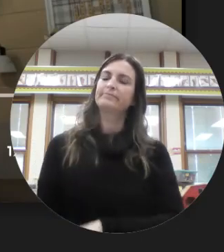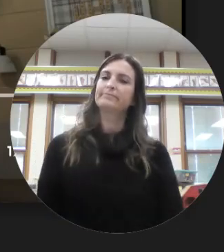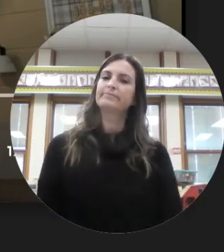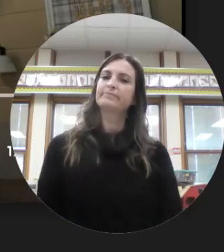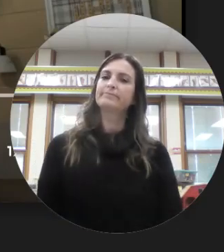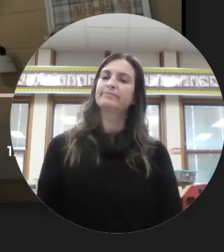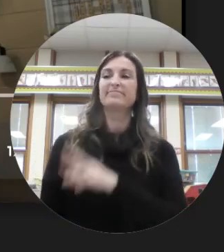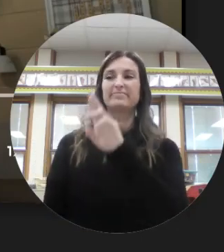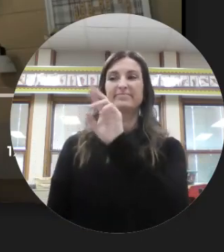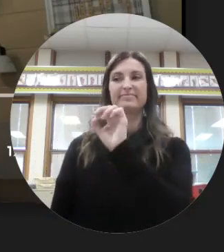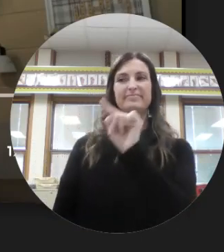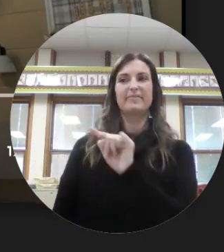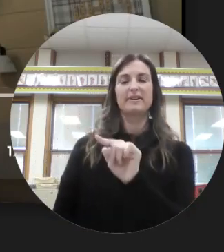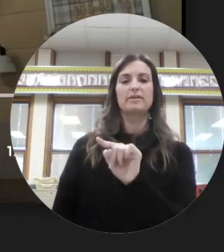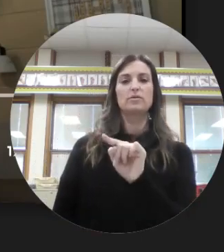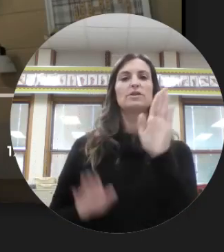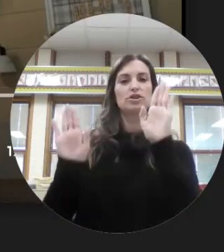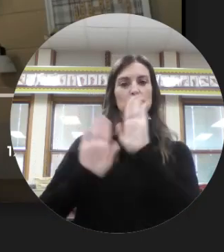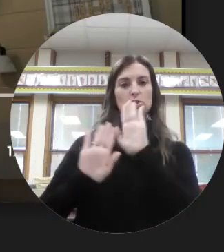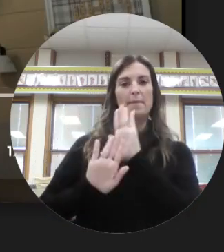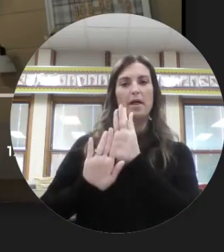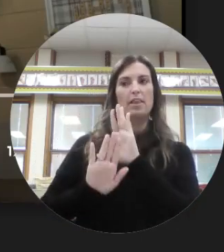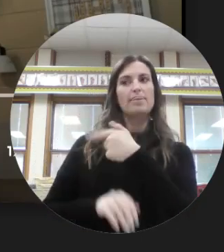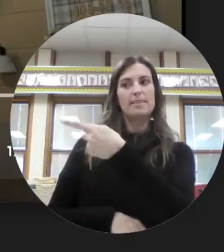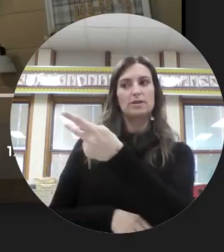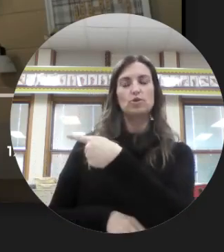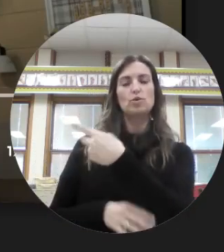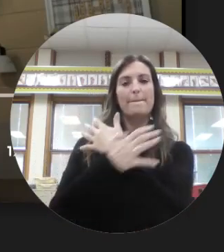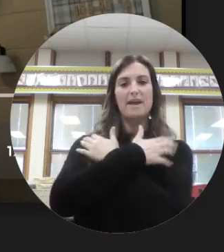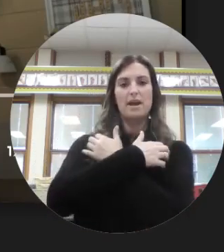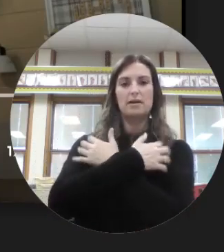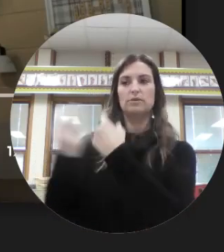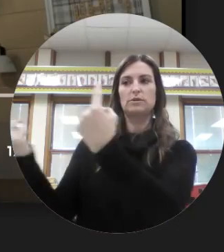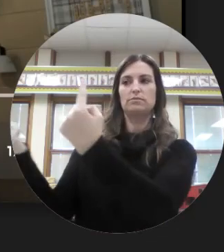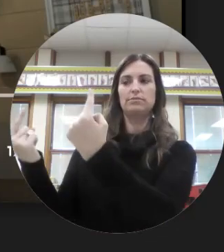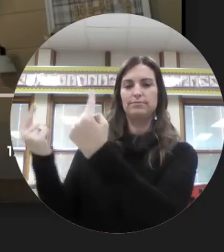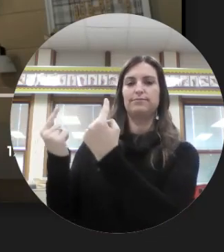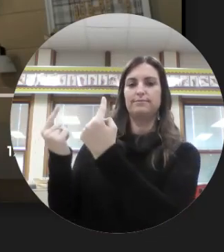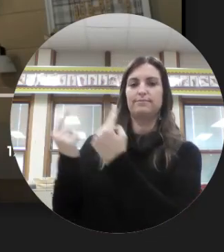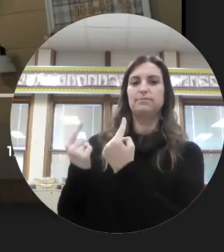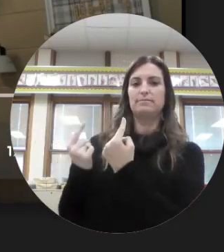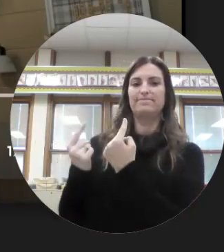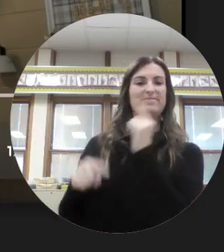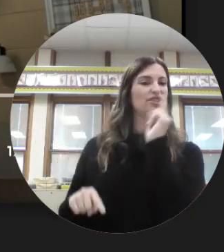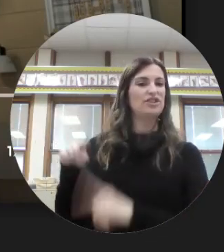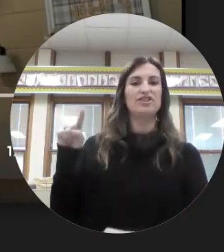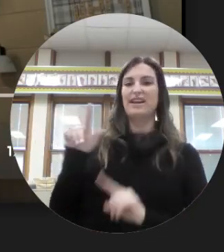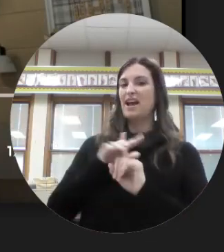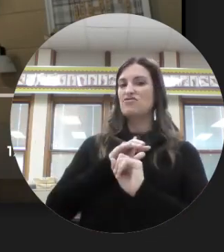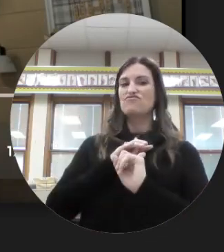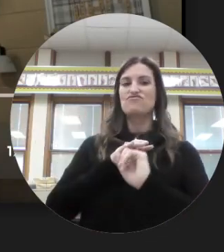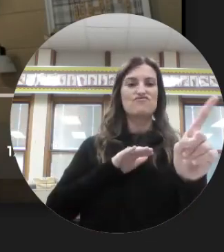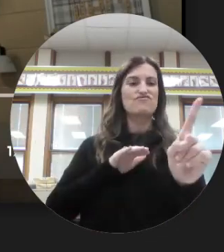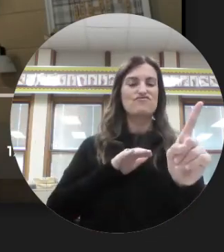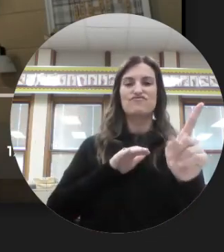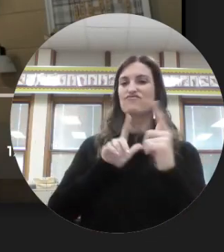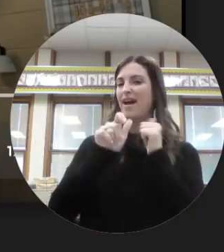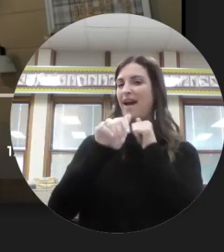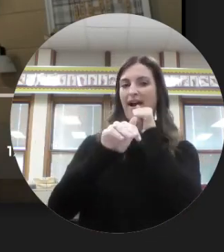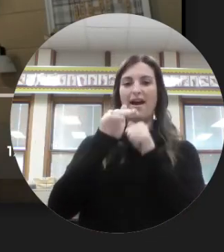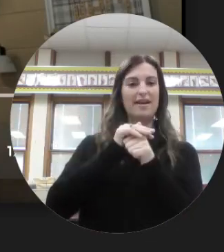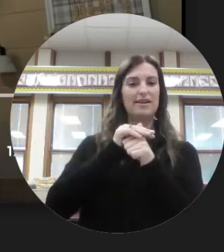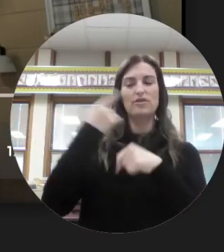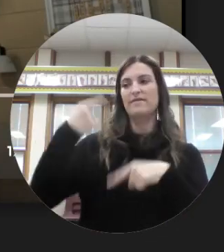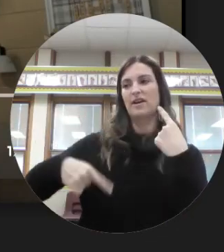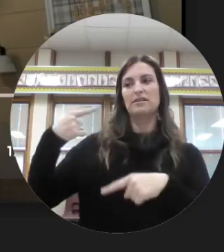Poor Roz was in serious trouble. Bears were closing in on her, but she couldn't run, she couldn't hide, and she couldn't fight. The robot didn't know